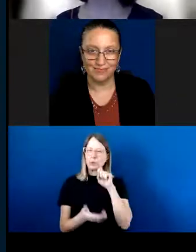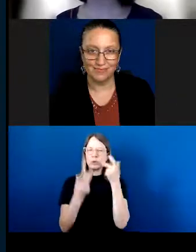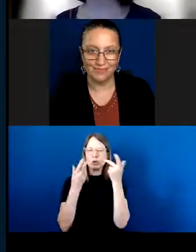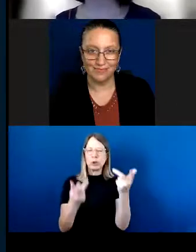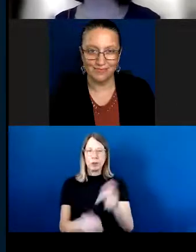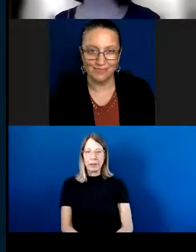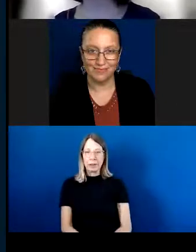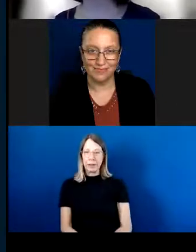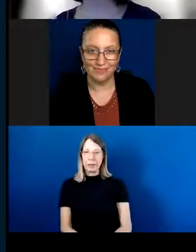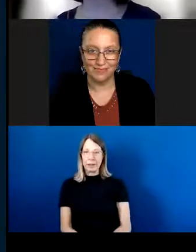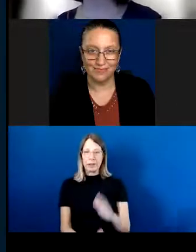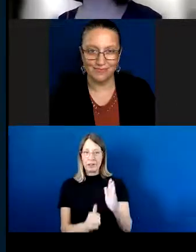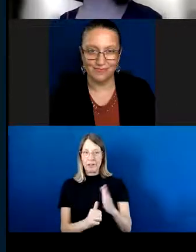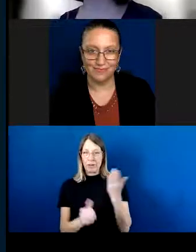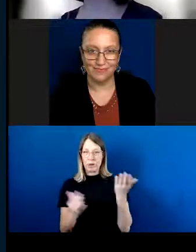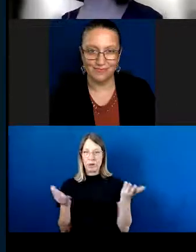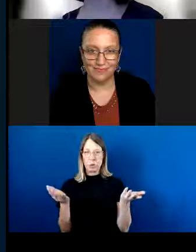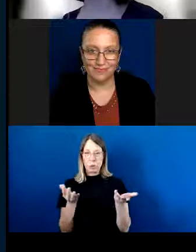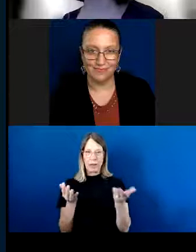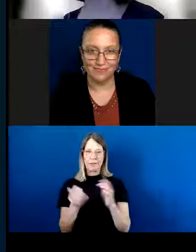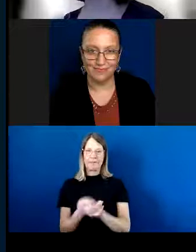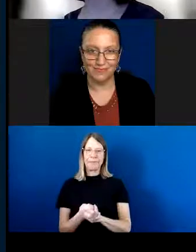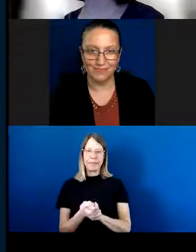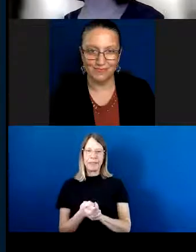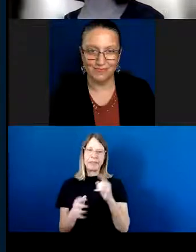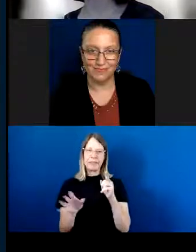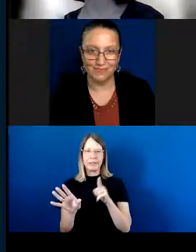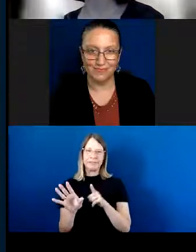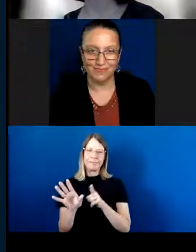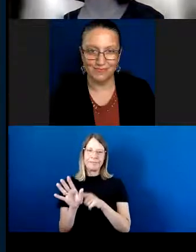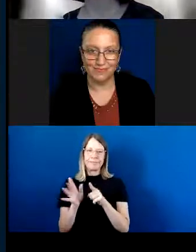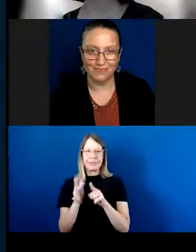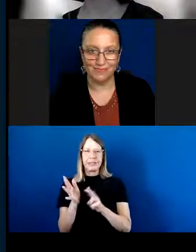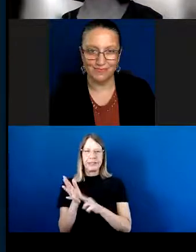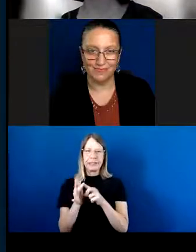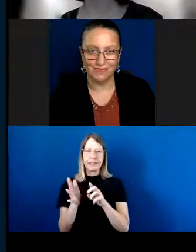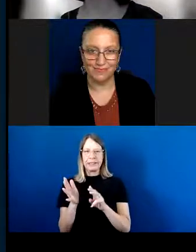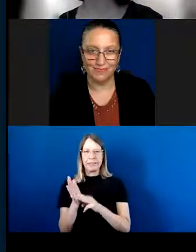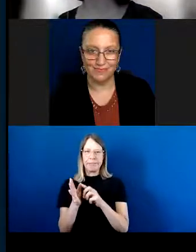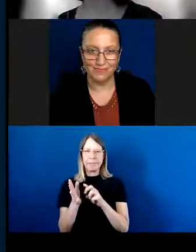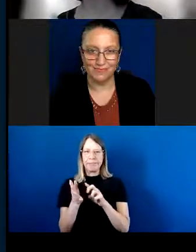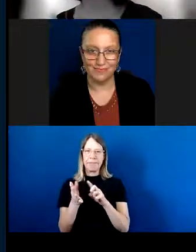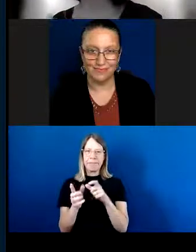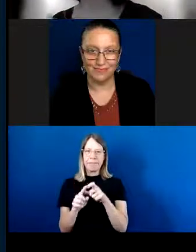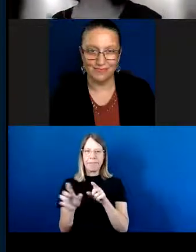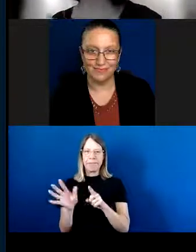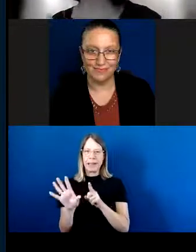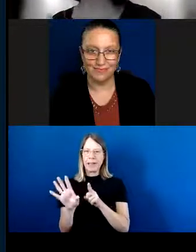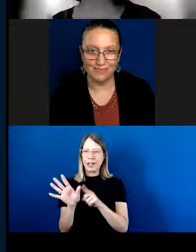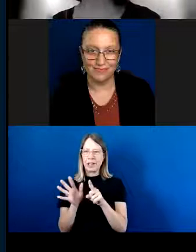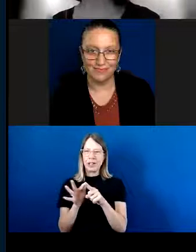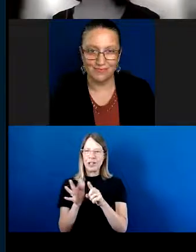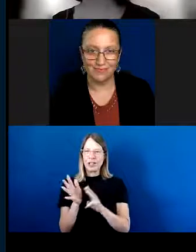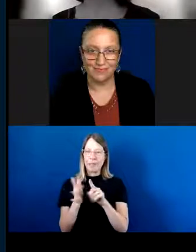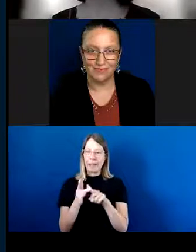Our first stop in Hyde Park is the memorial You Imagine Me, Thou Didst Let Fall by artist Tony Albert, pictured here. After the work